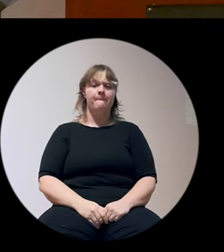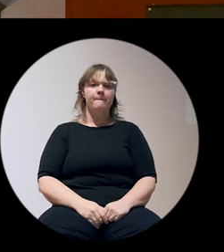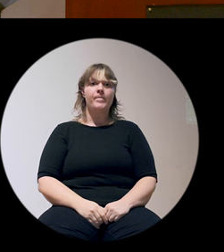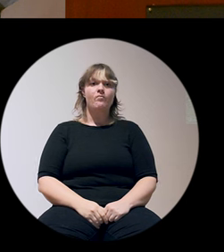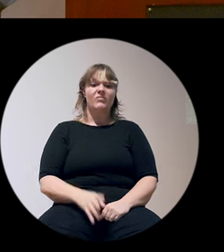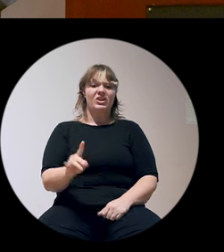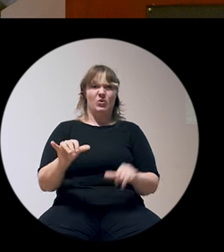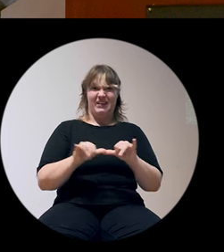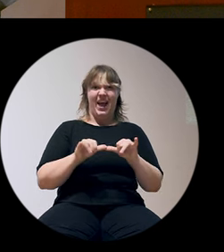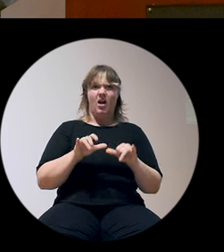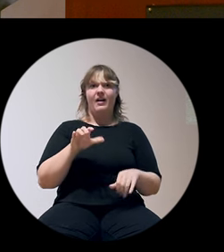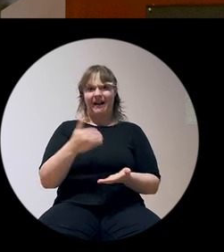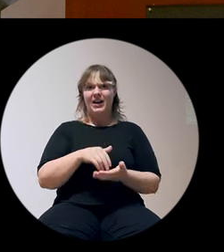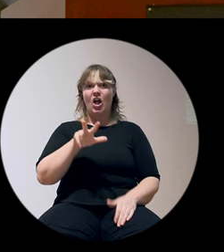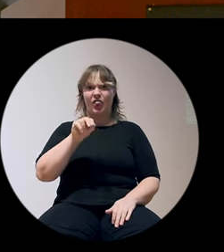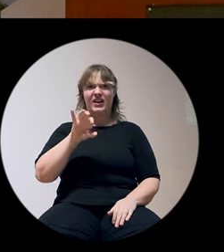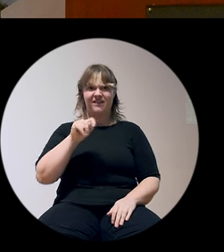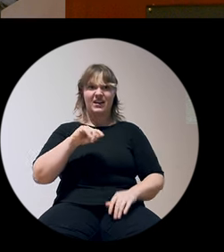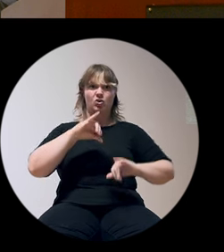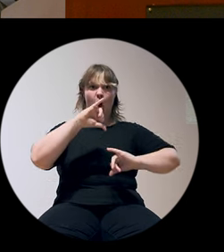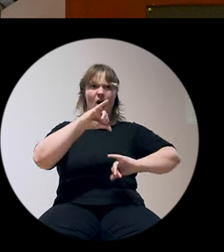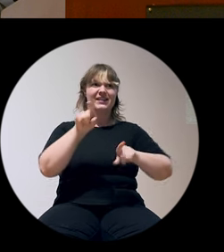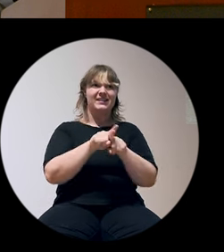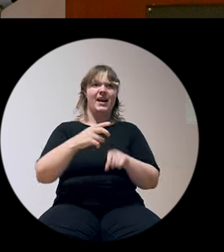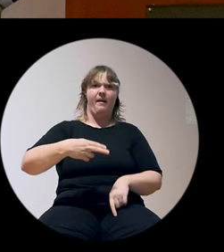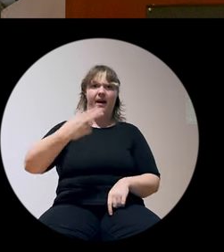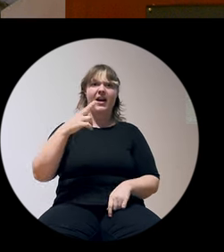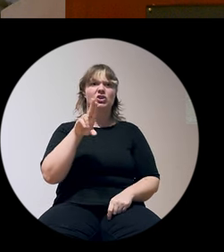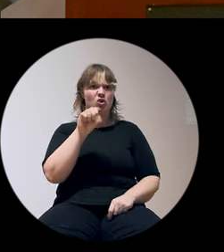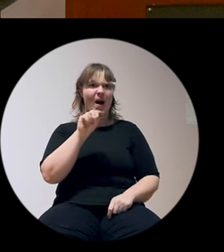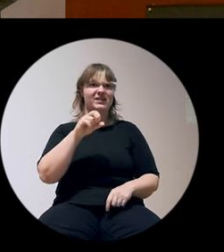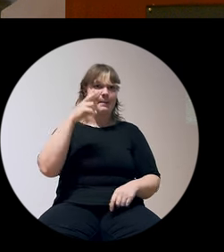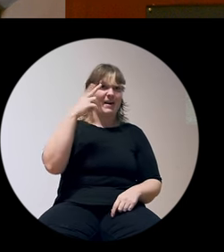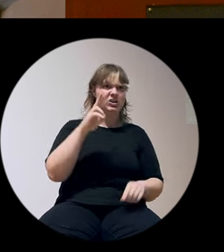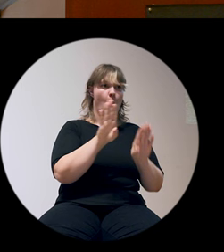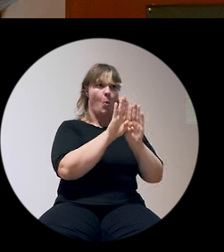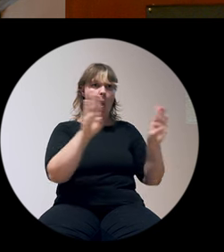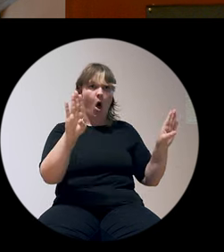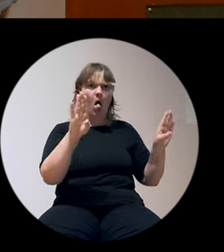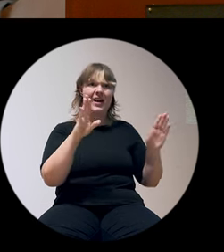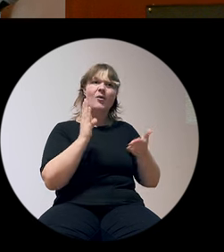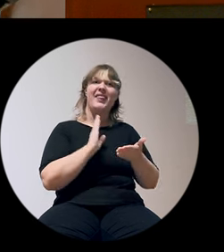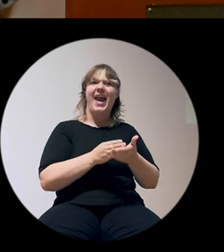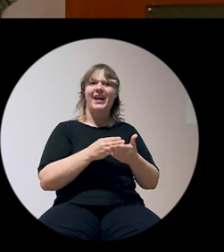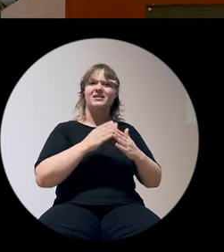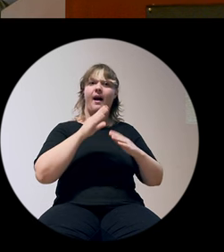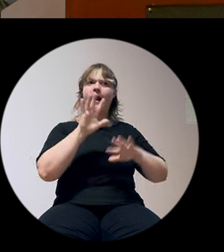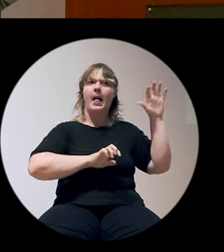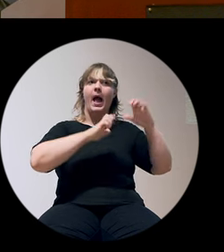To scale, that's 30 feet tall, the same height as the US-Mexico border wall with anti-climb plates at the top.